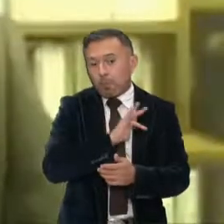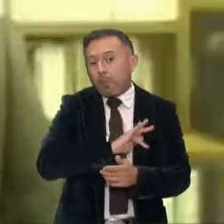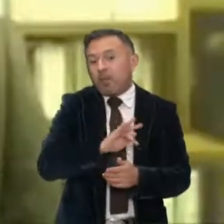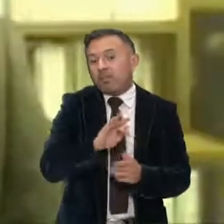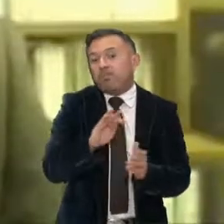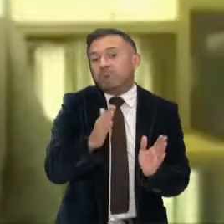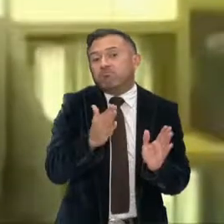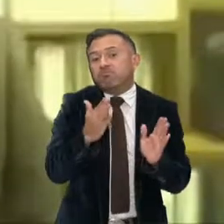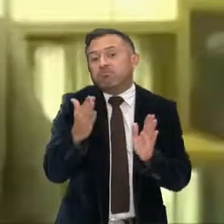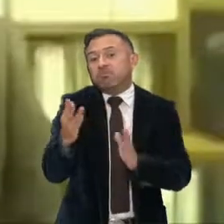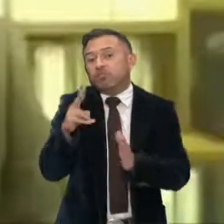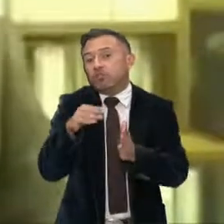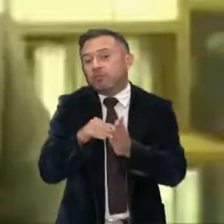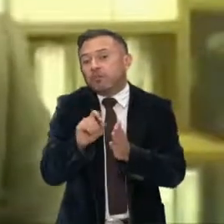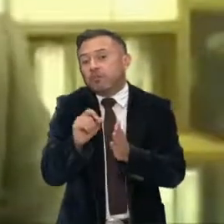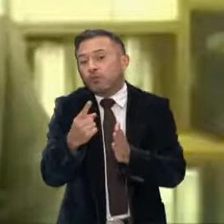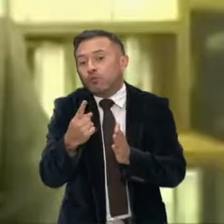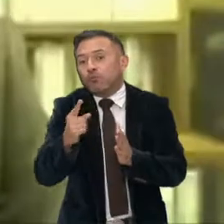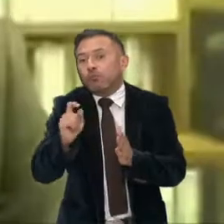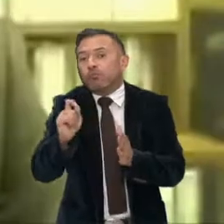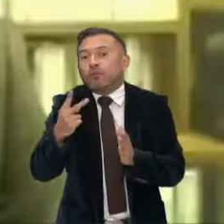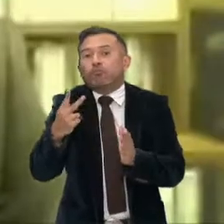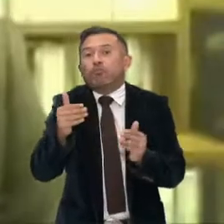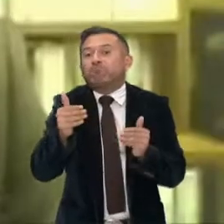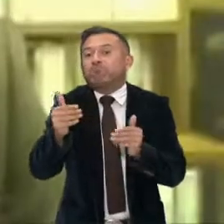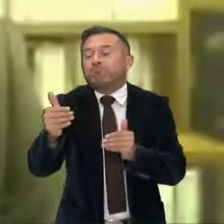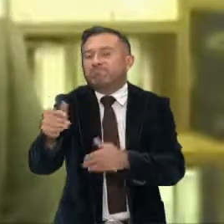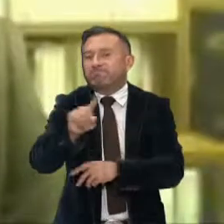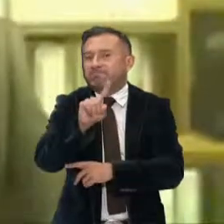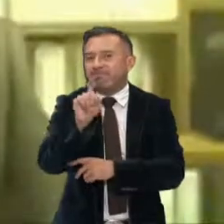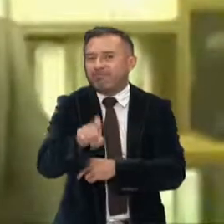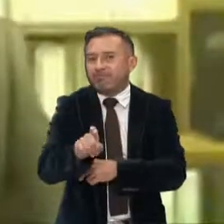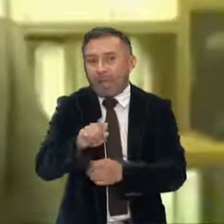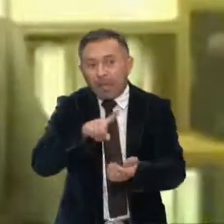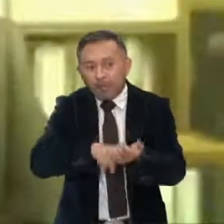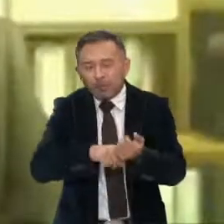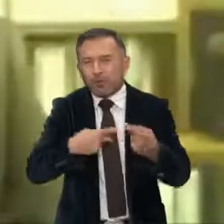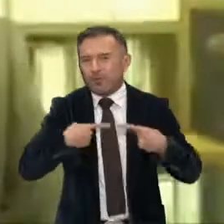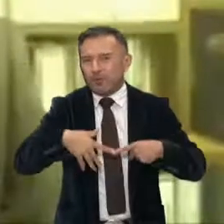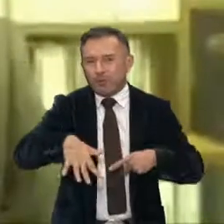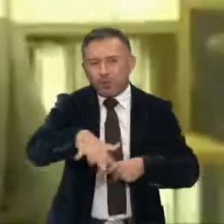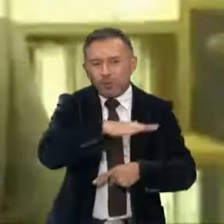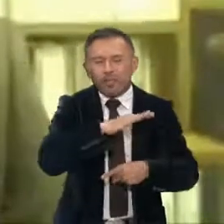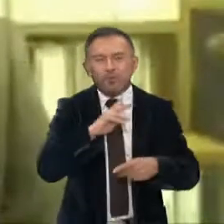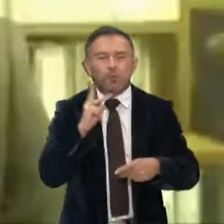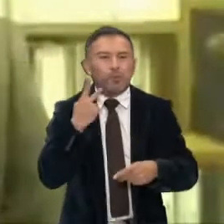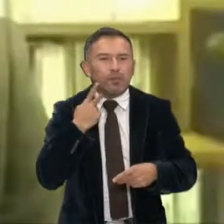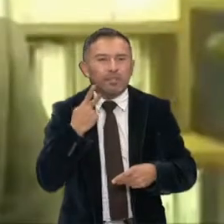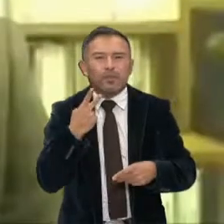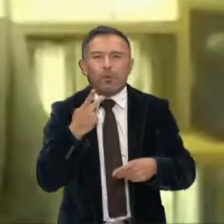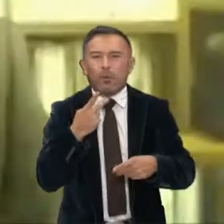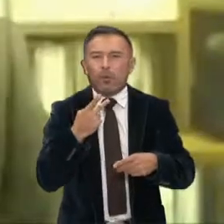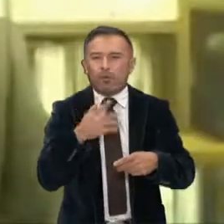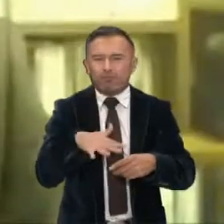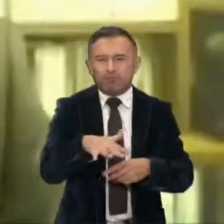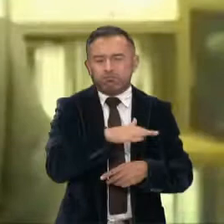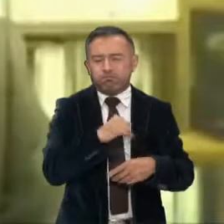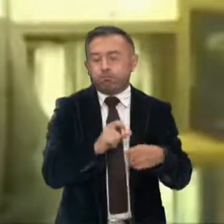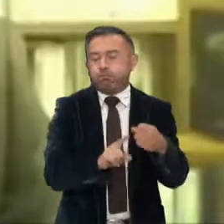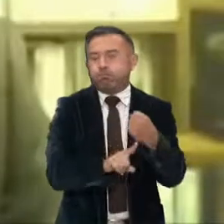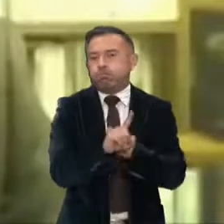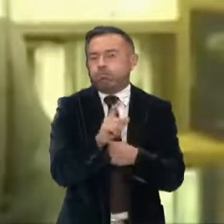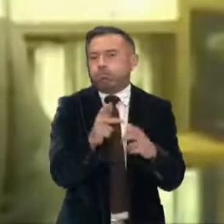given or to be carried out in 2021. So we had the social, political, and